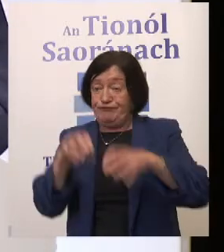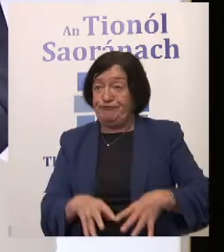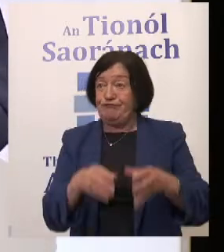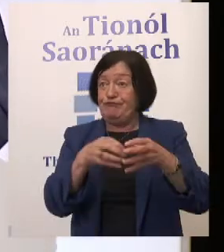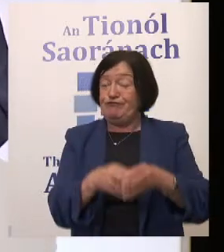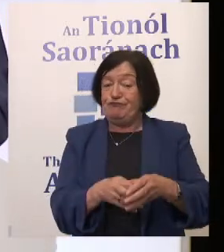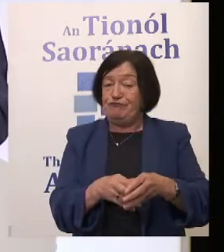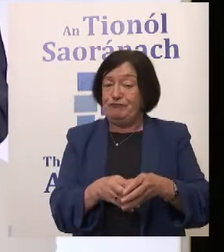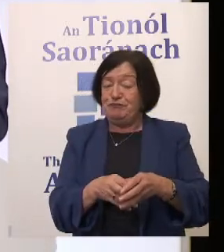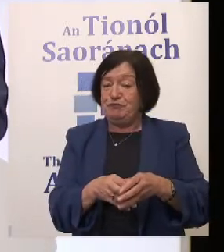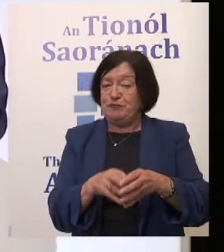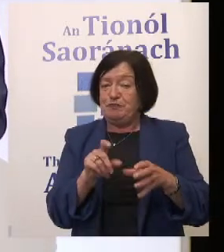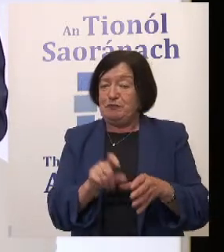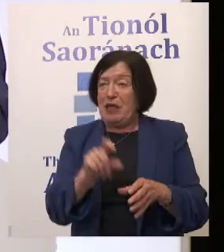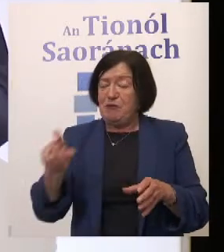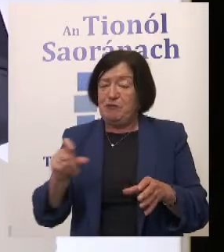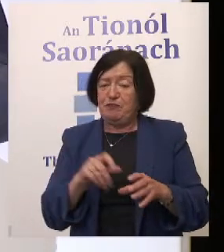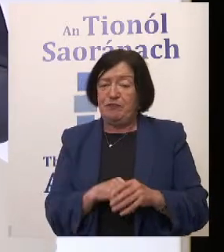otherwise, okay?